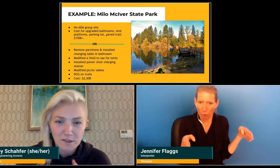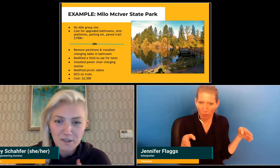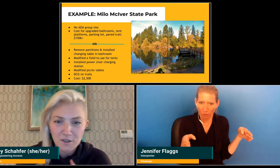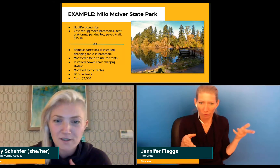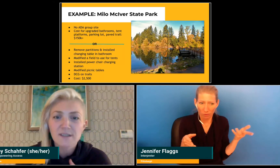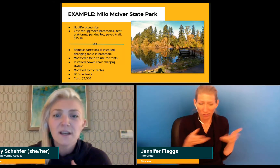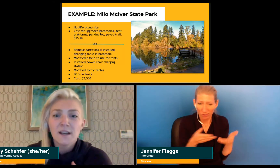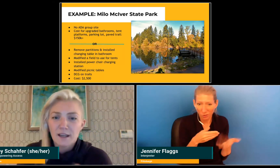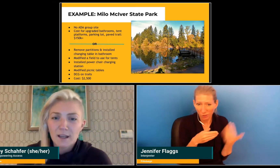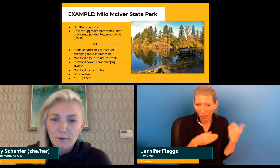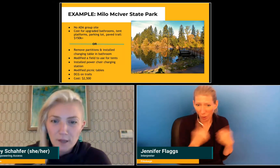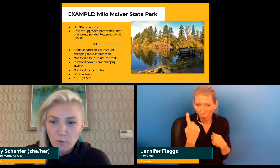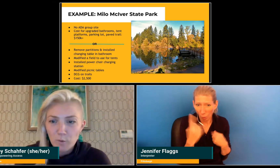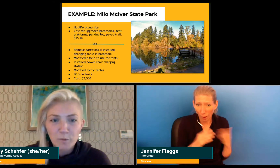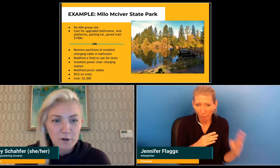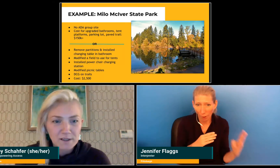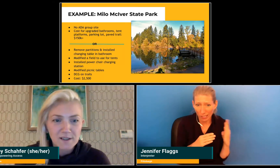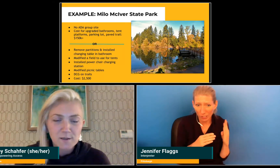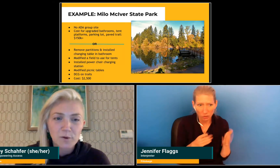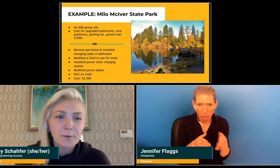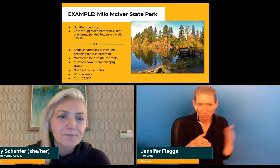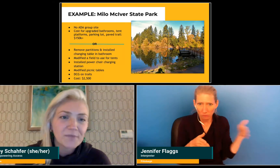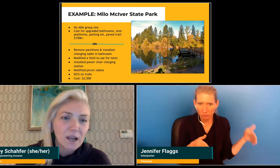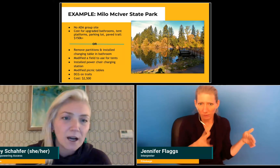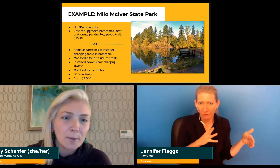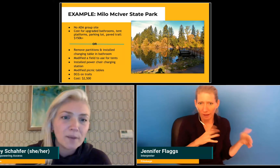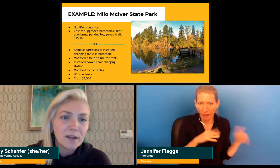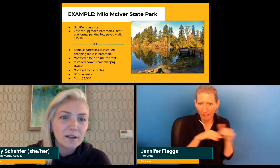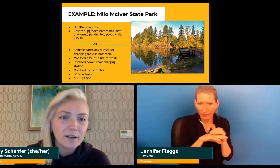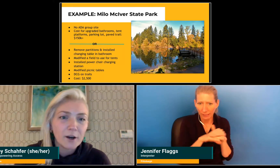out one of the partitions, it would be more accessible.